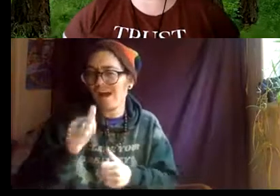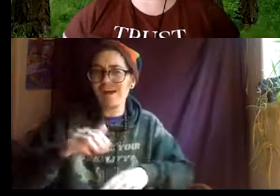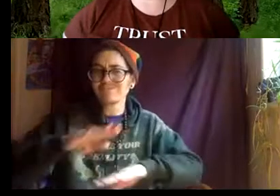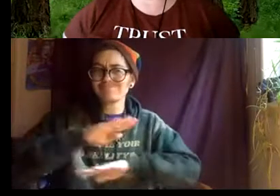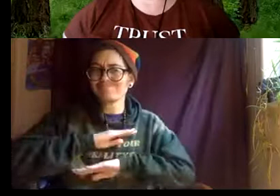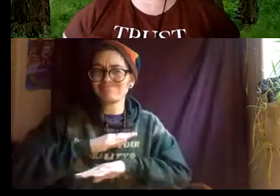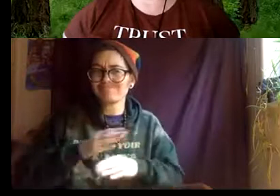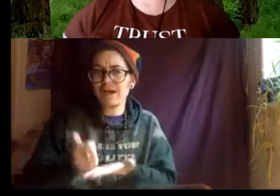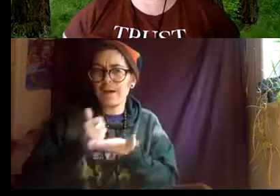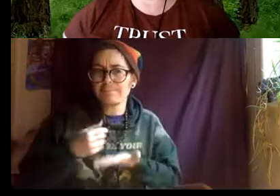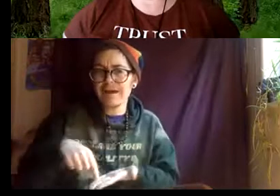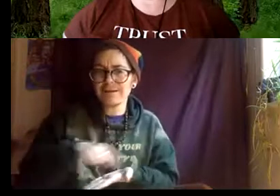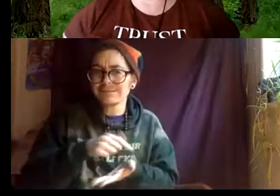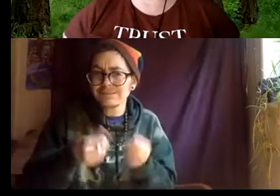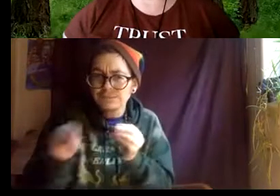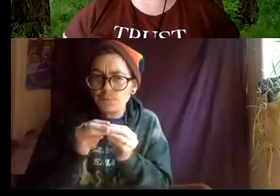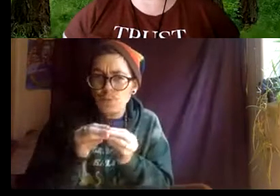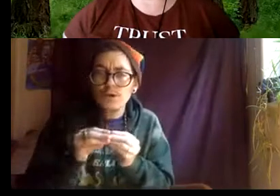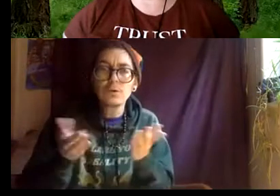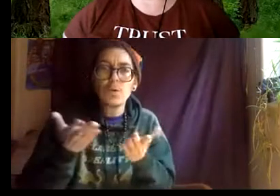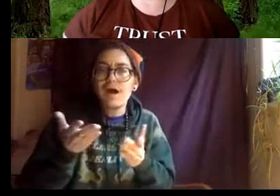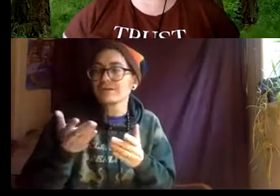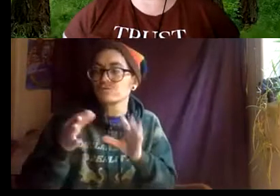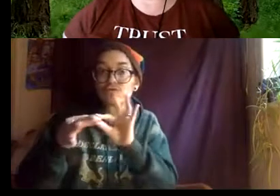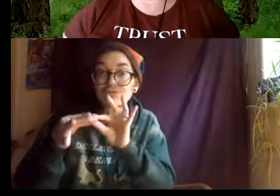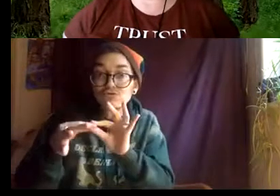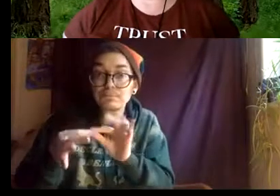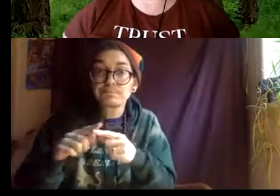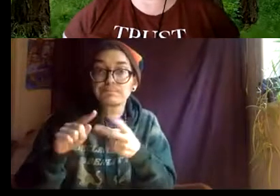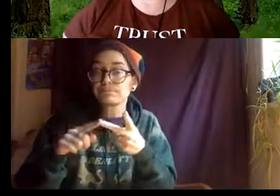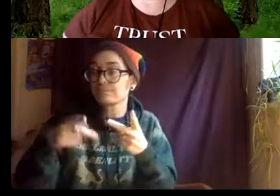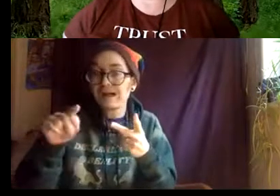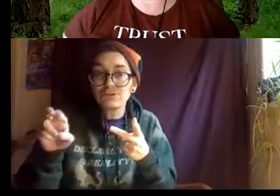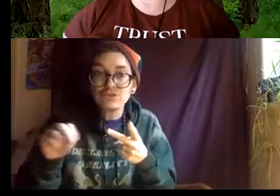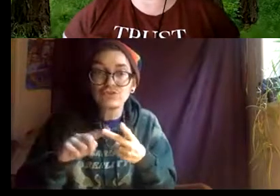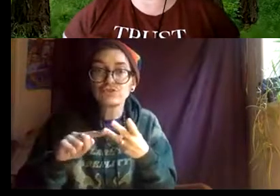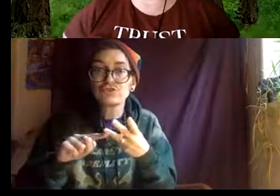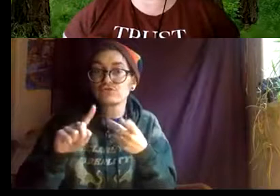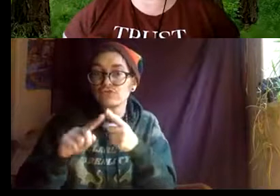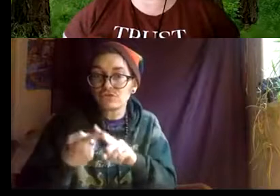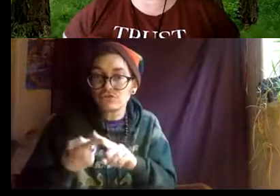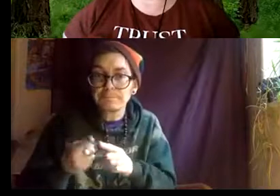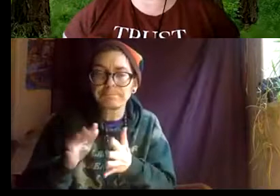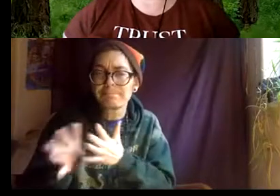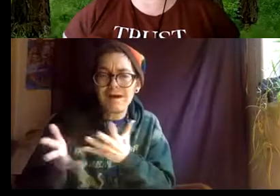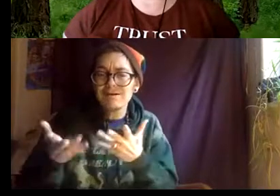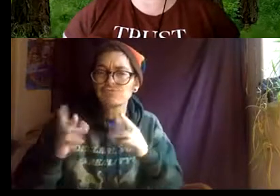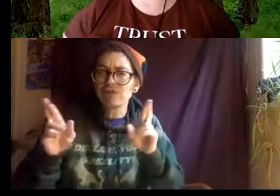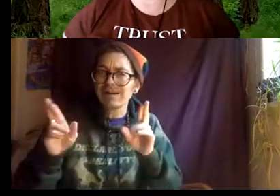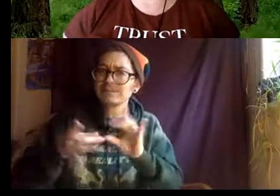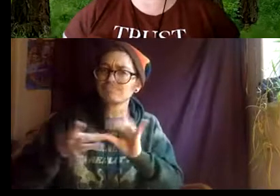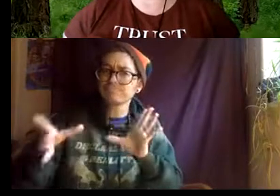What are you ready to get rid of? What's not growing in your garden? What's not serving you or feeding you anymore?